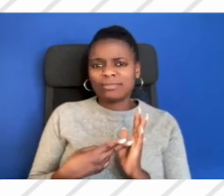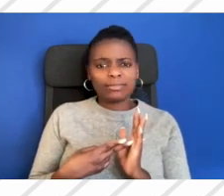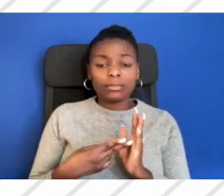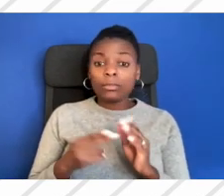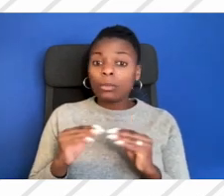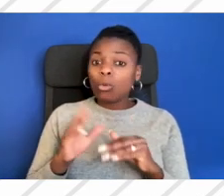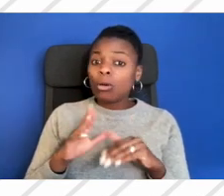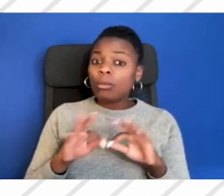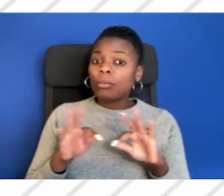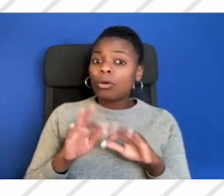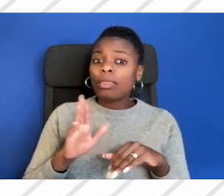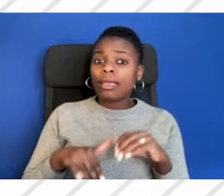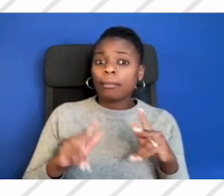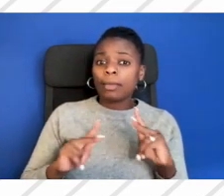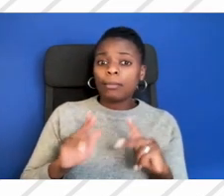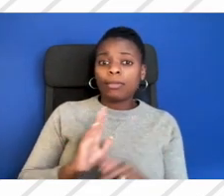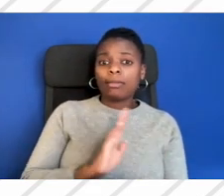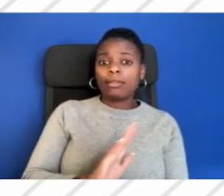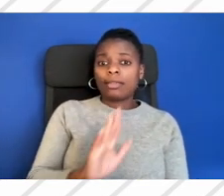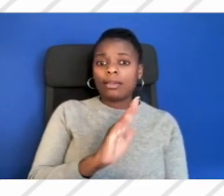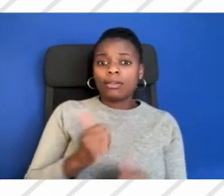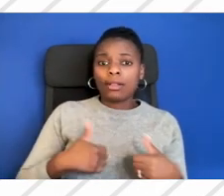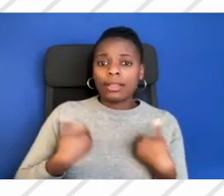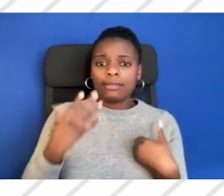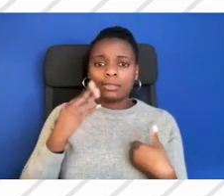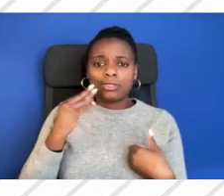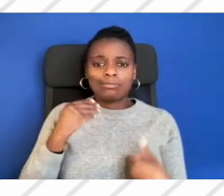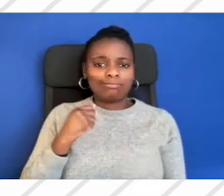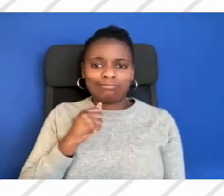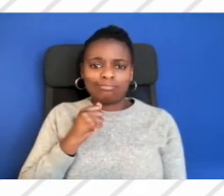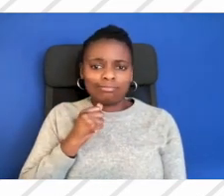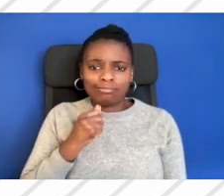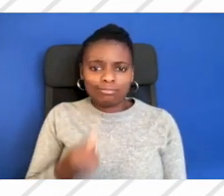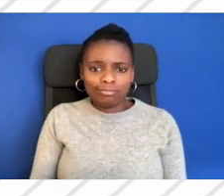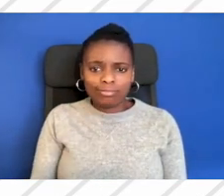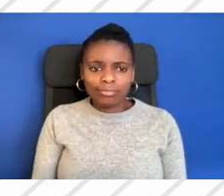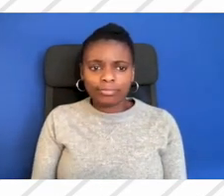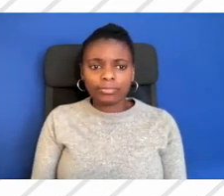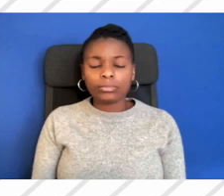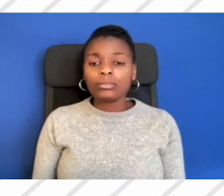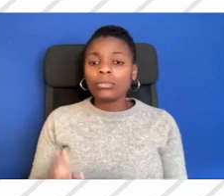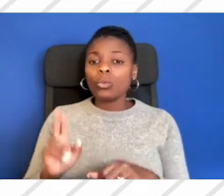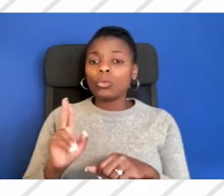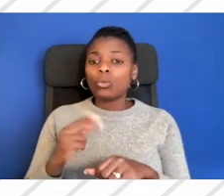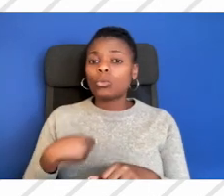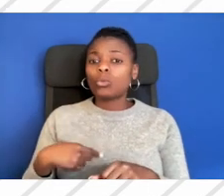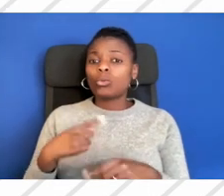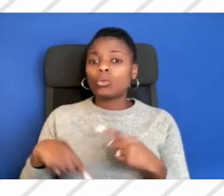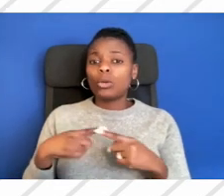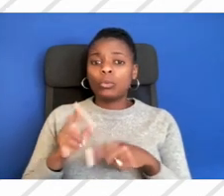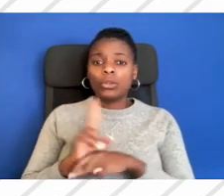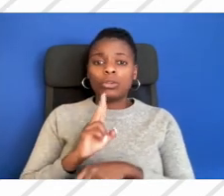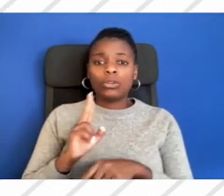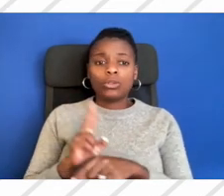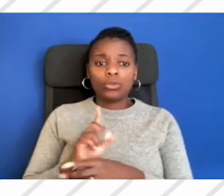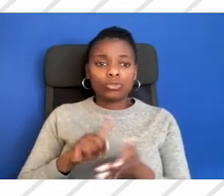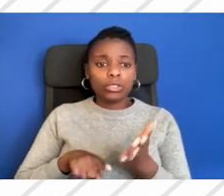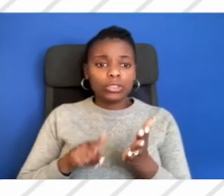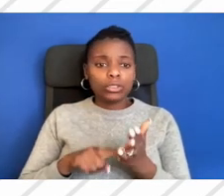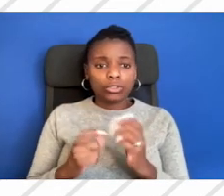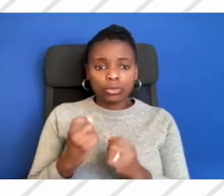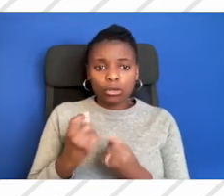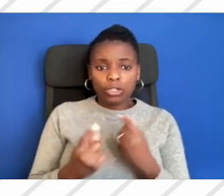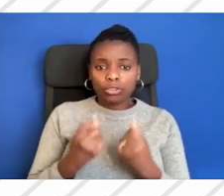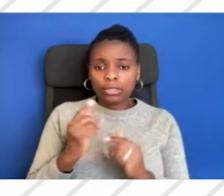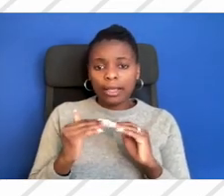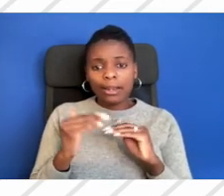experiences. When we're using research to better understand inequities, we need to acknowledge the